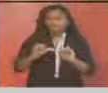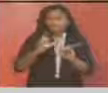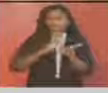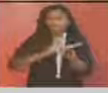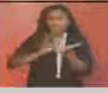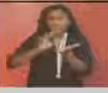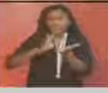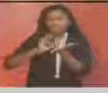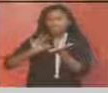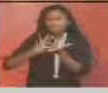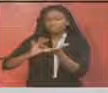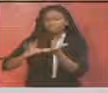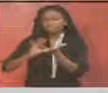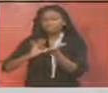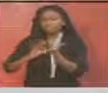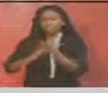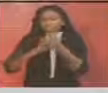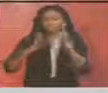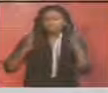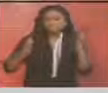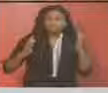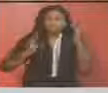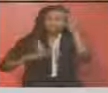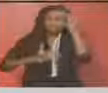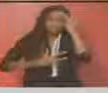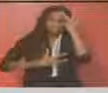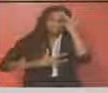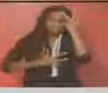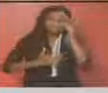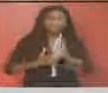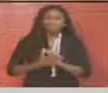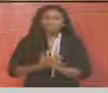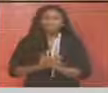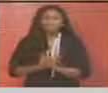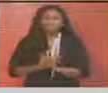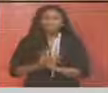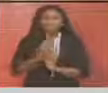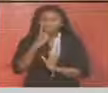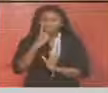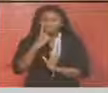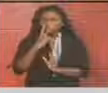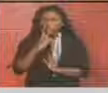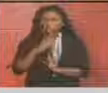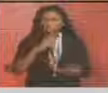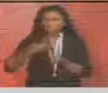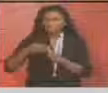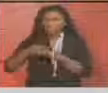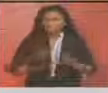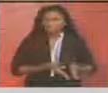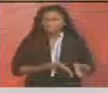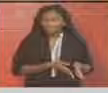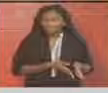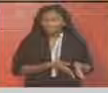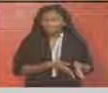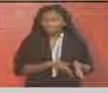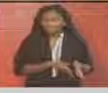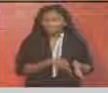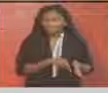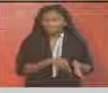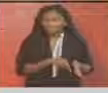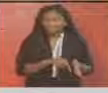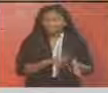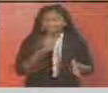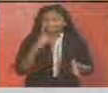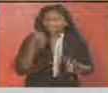has been going onwards, we want to focus really on the furthest right-hand side. And what we saw is that over the last 3 or